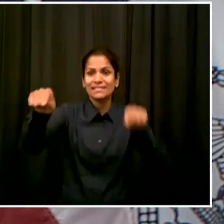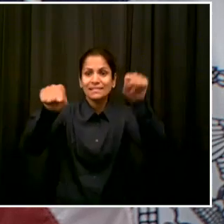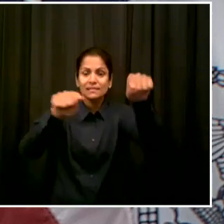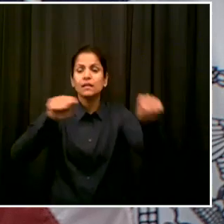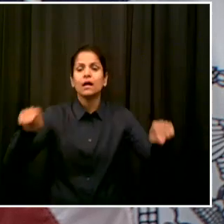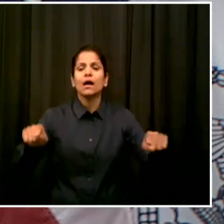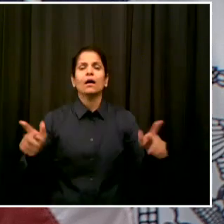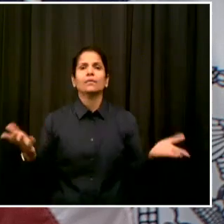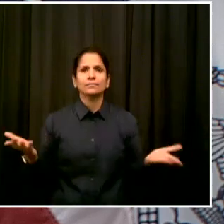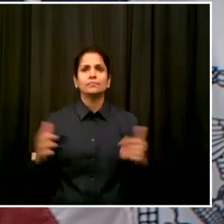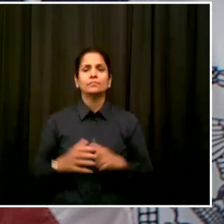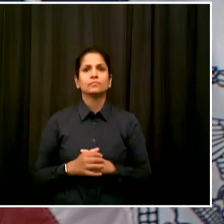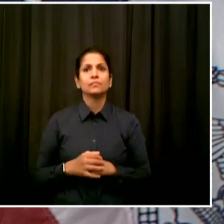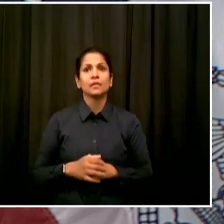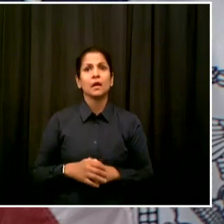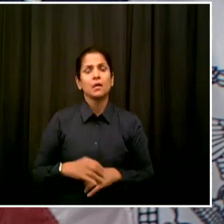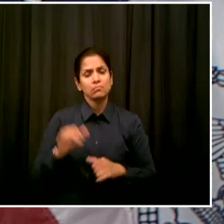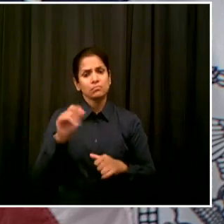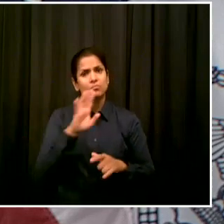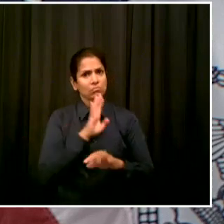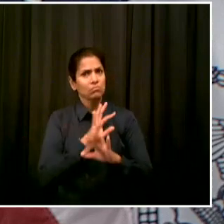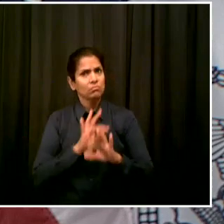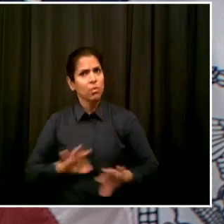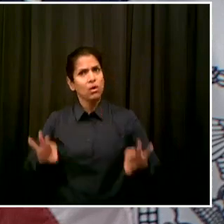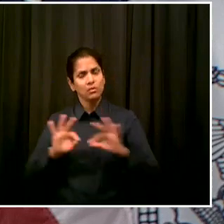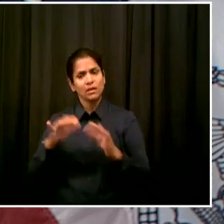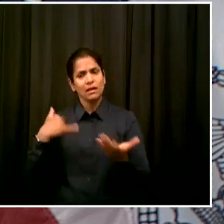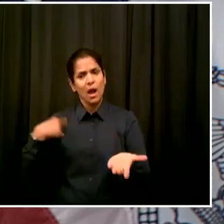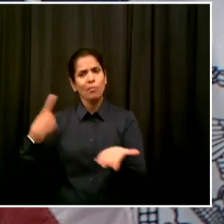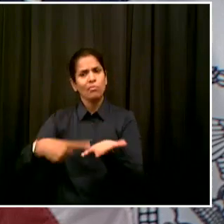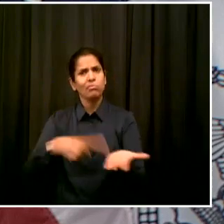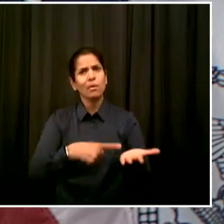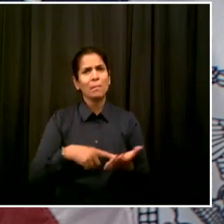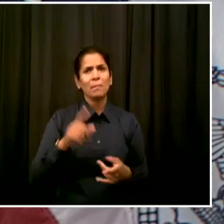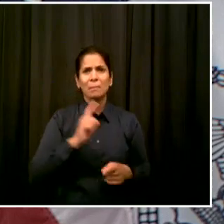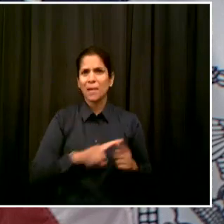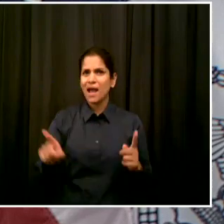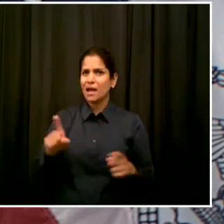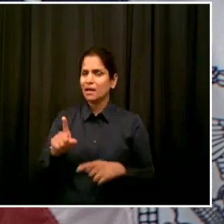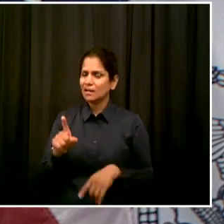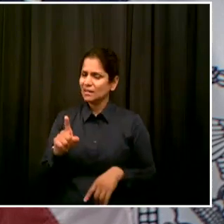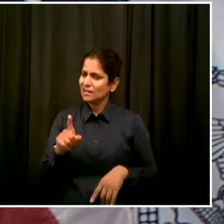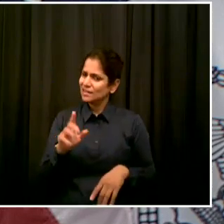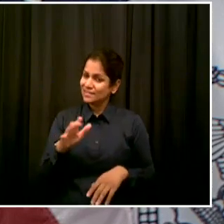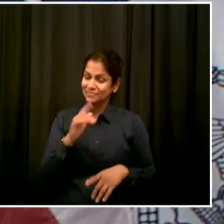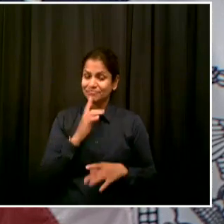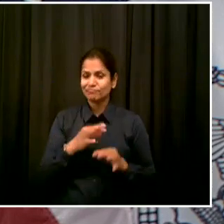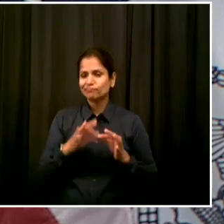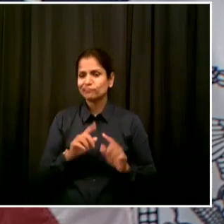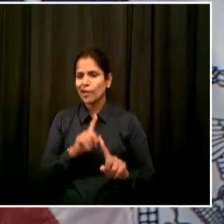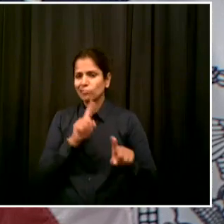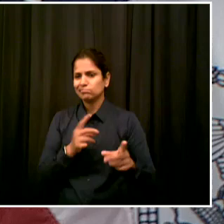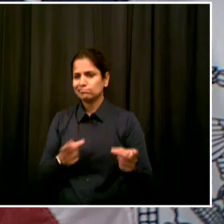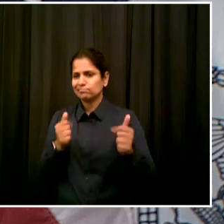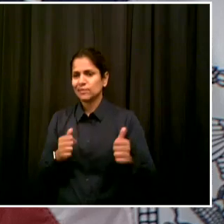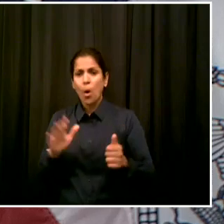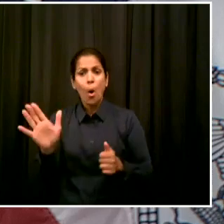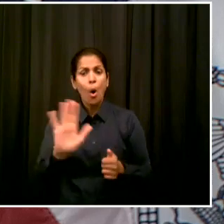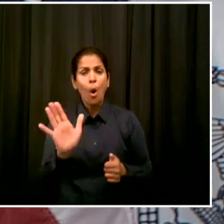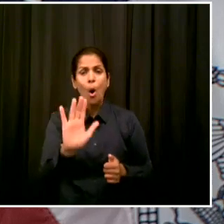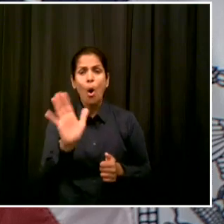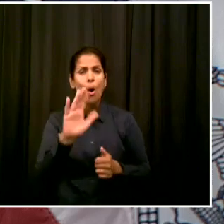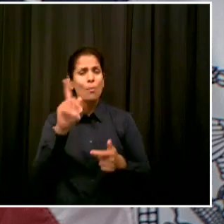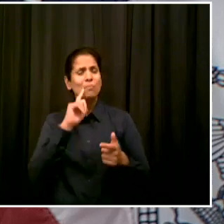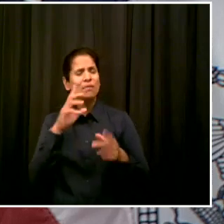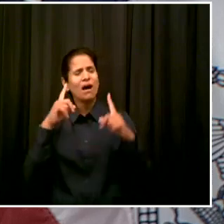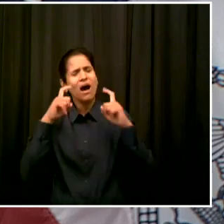it, but we should be mindful that it's not as easy an equation in New York City as in a lot of other places because of the pure cost of housing and cost